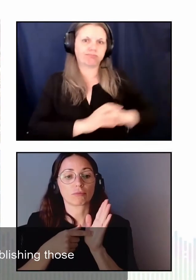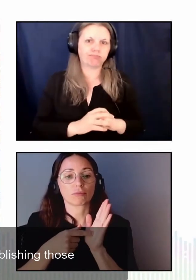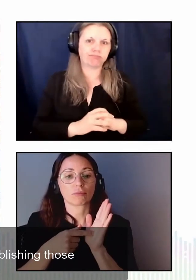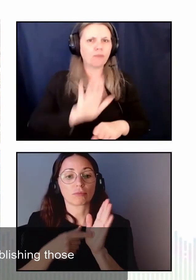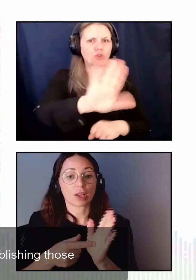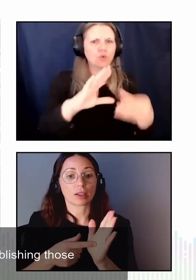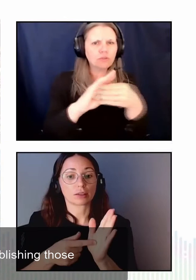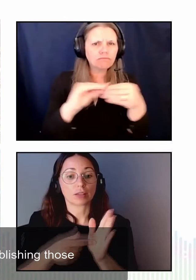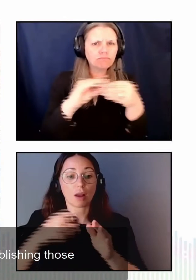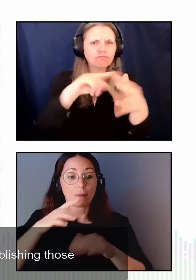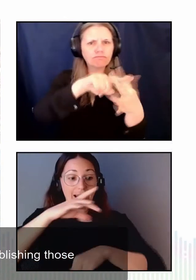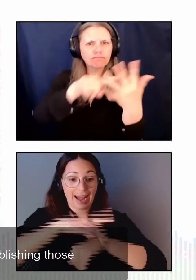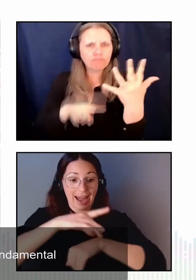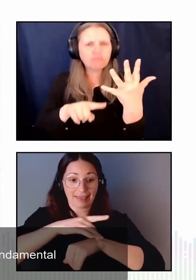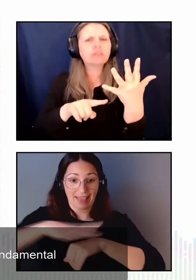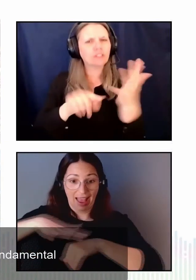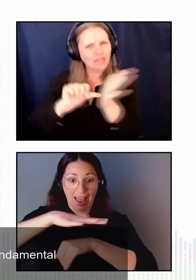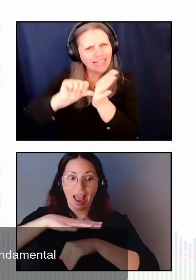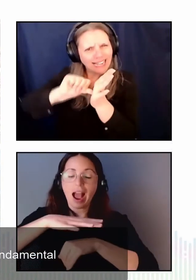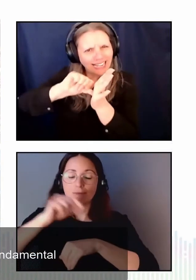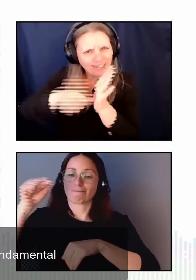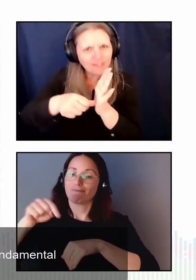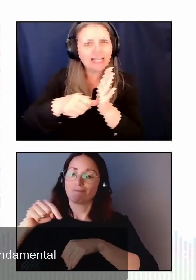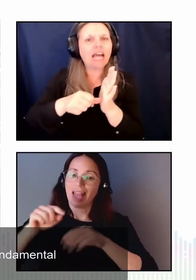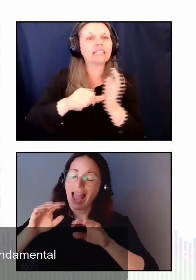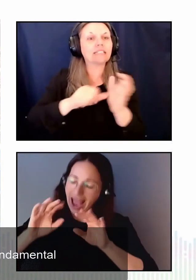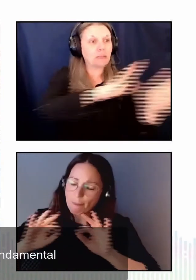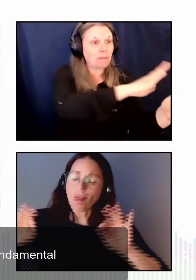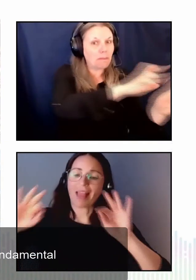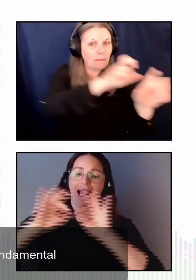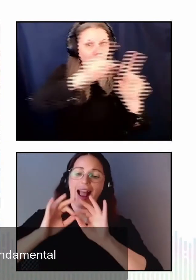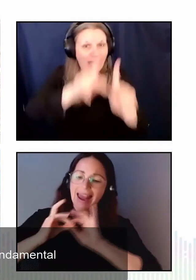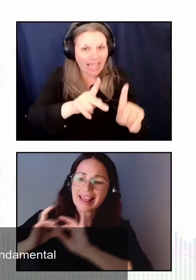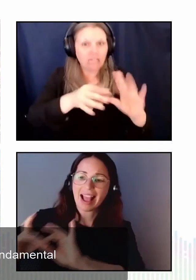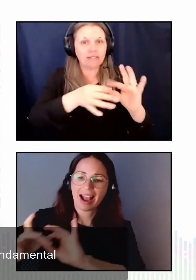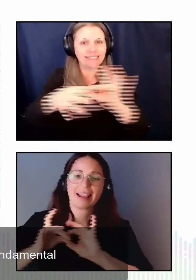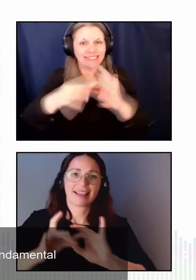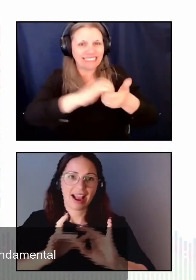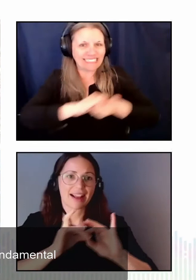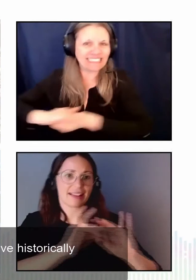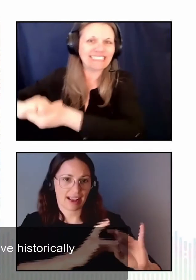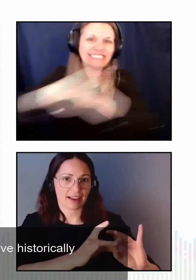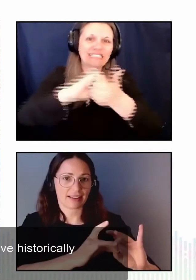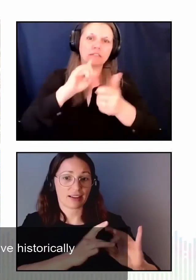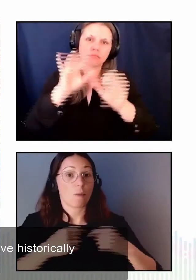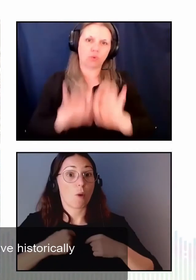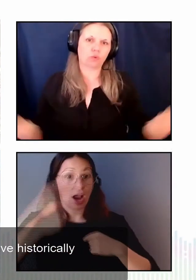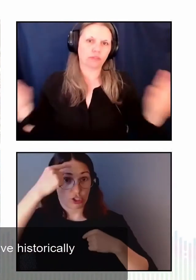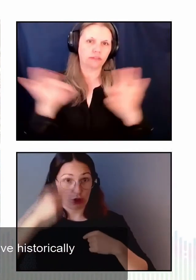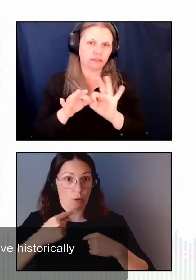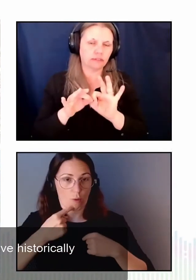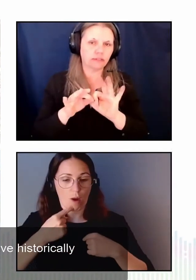just how important reestablishing those connections are. And I think there's, those fundamental differences